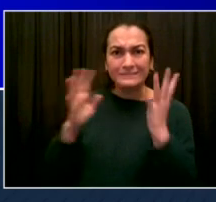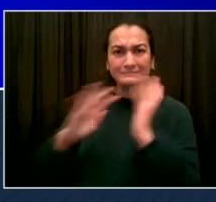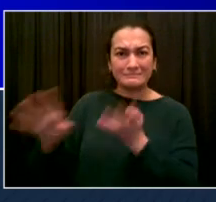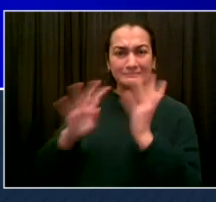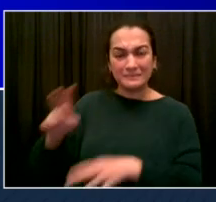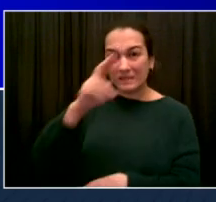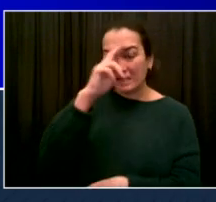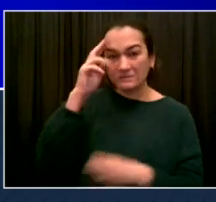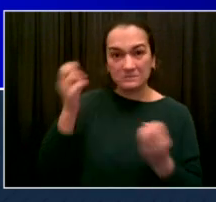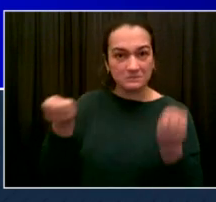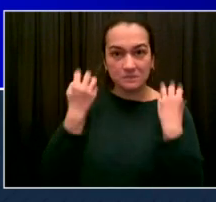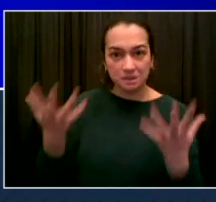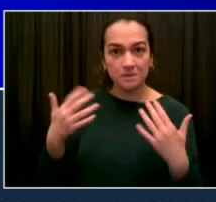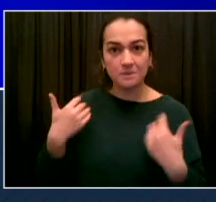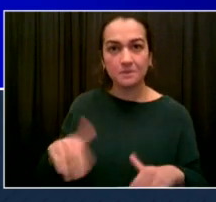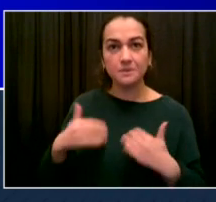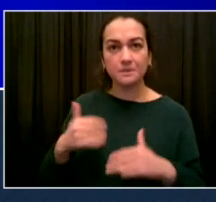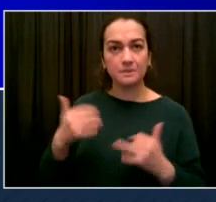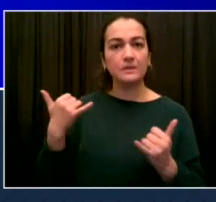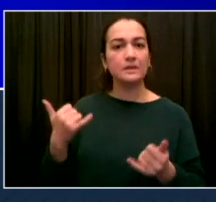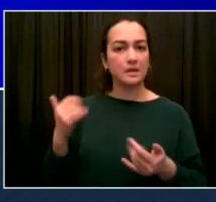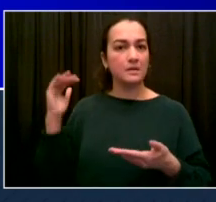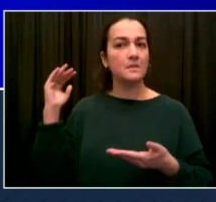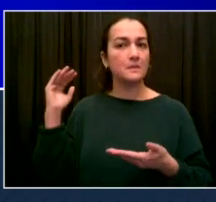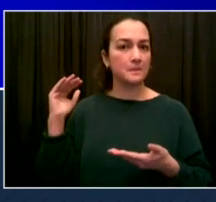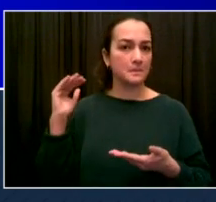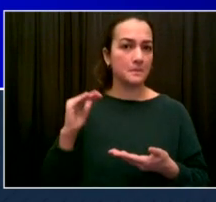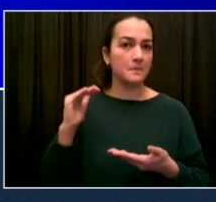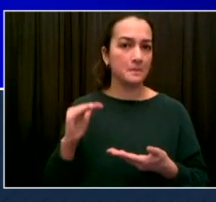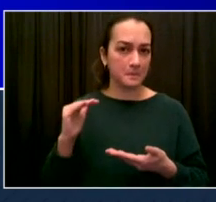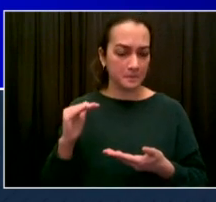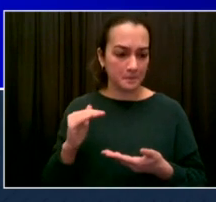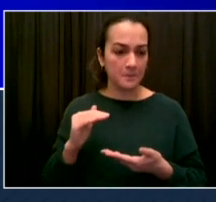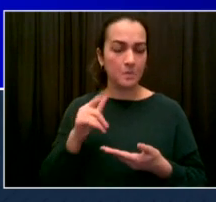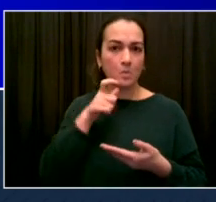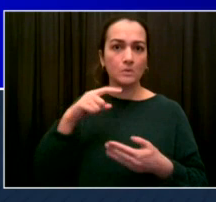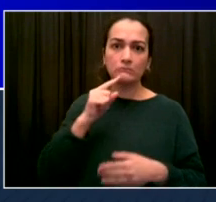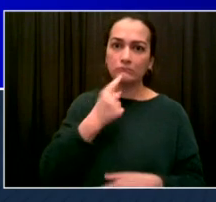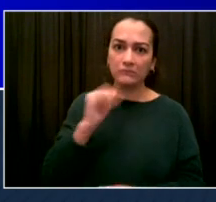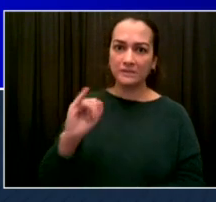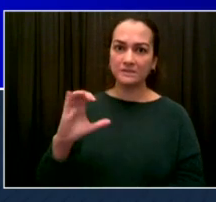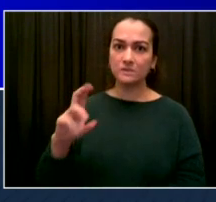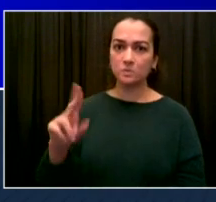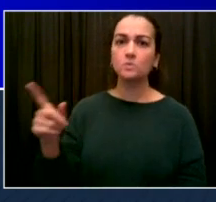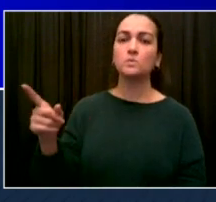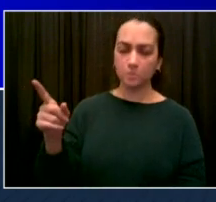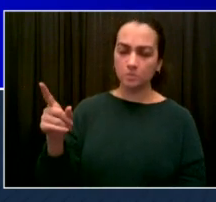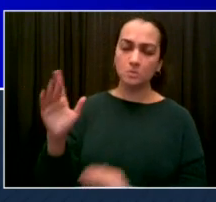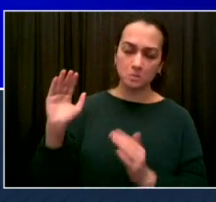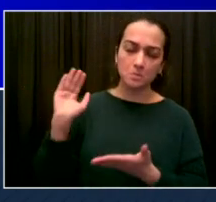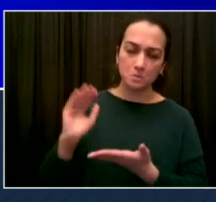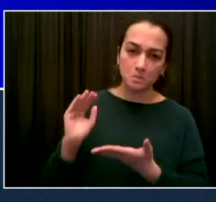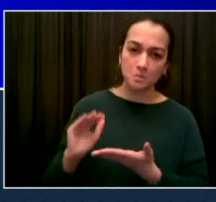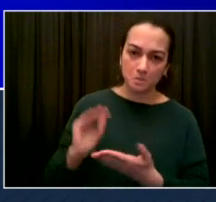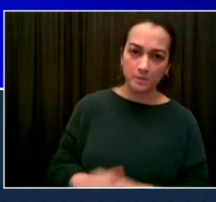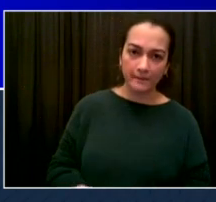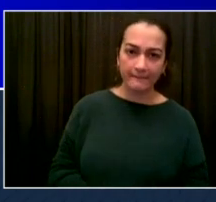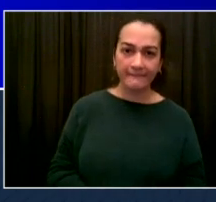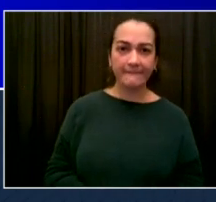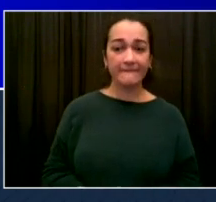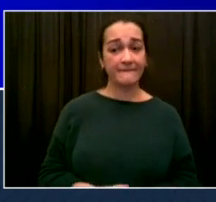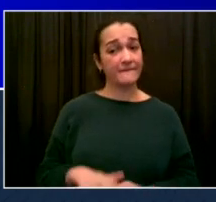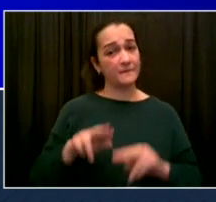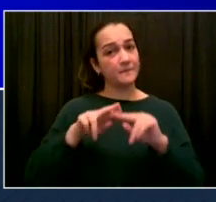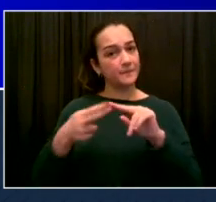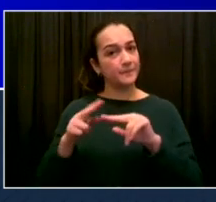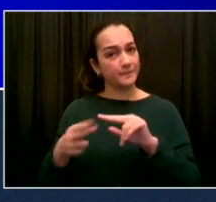though we're seeing these higher numbers, we're able to sustain. The last number is staggering. New reported cases on a 7-day average. This is a number,